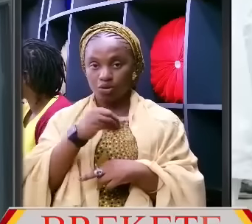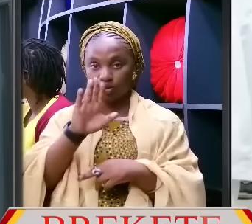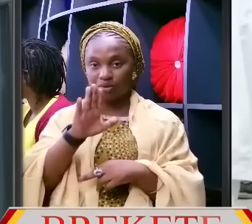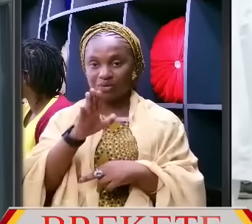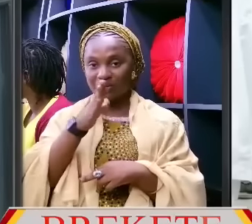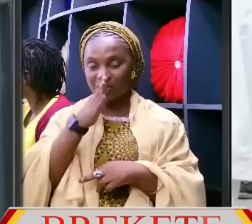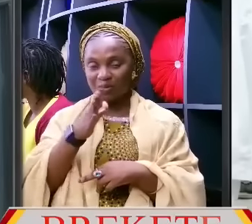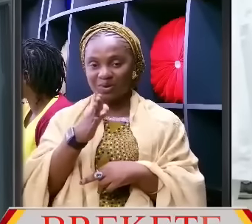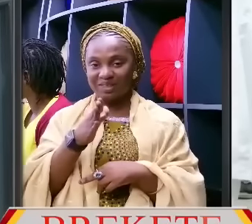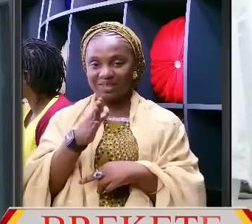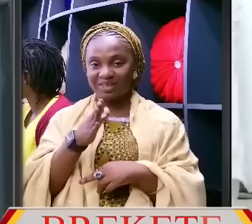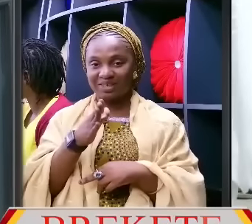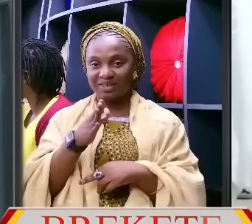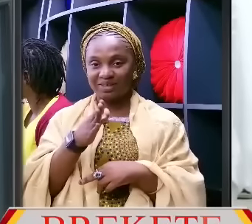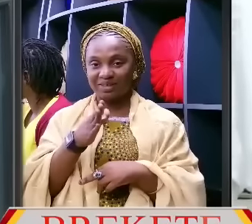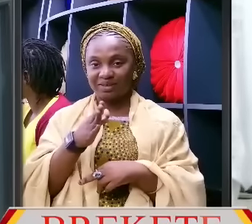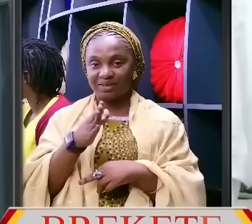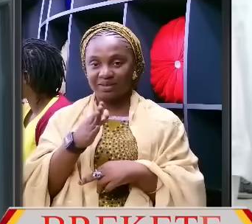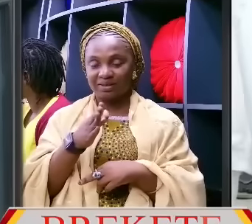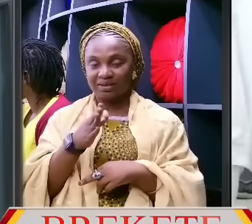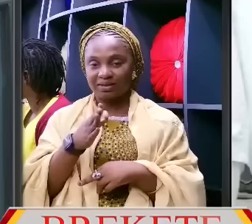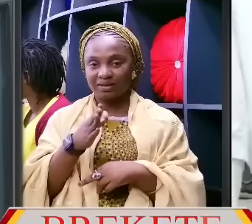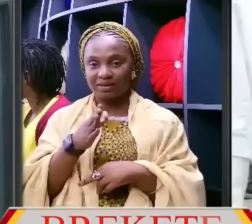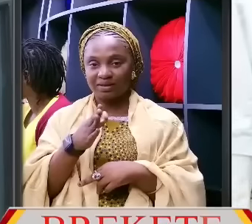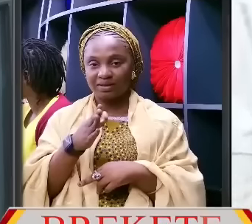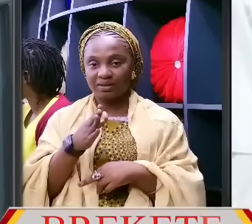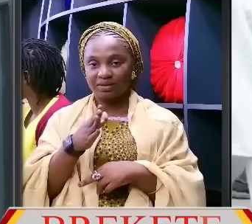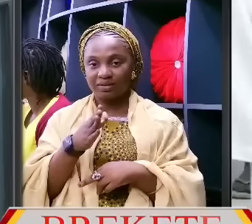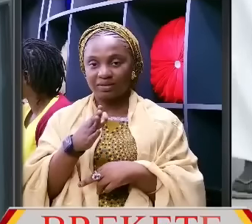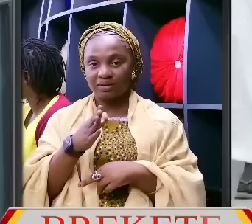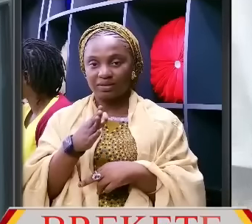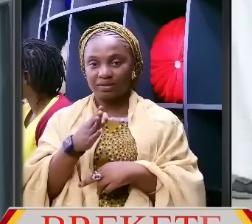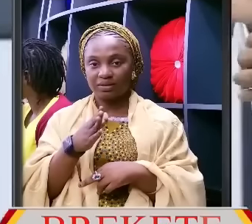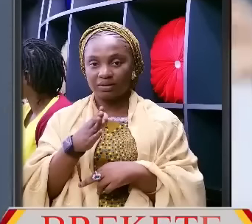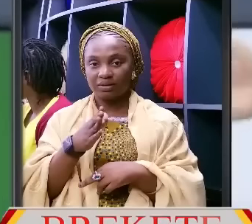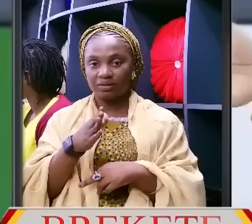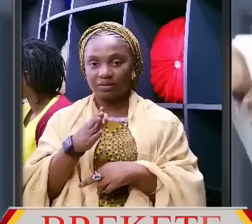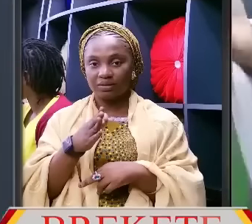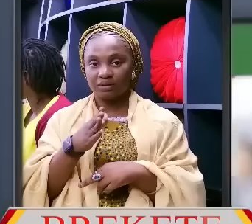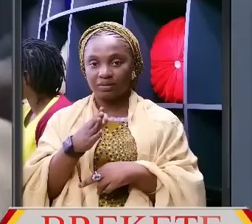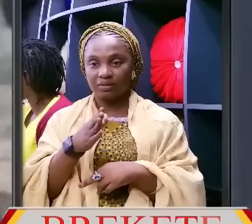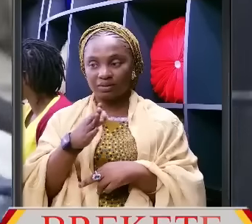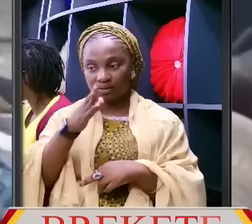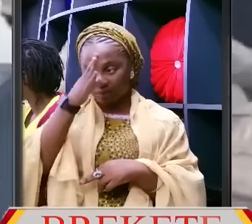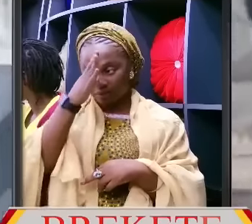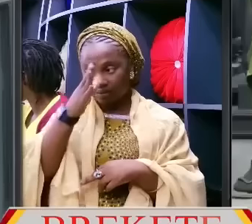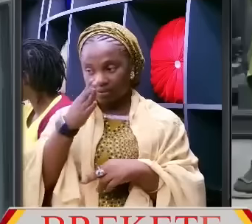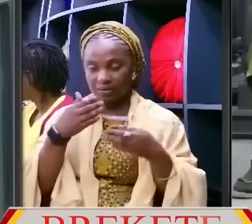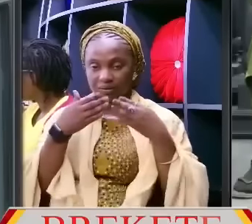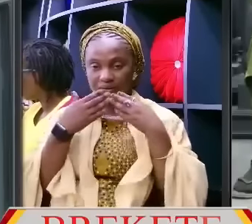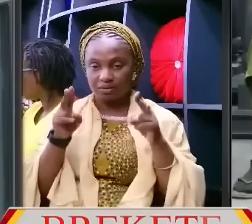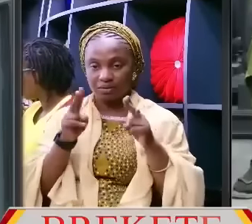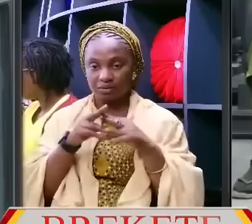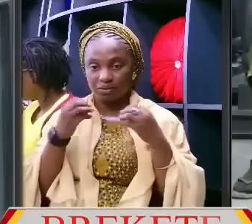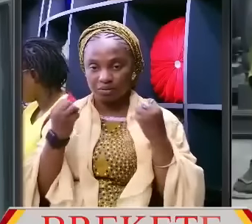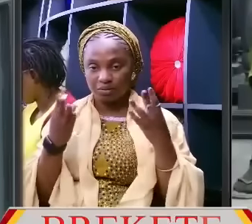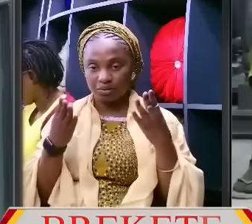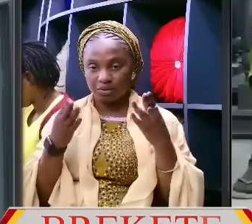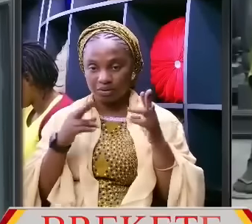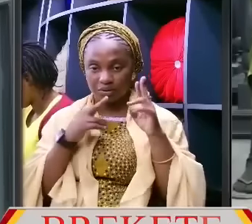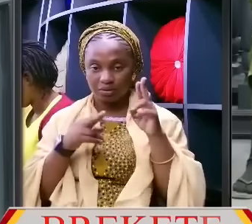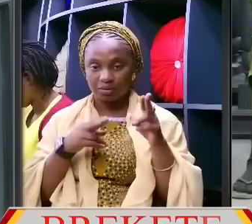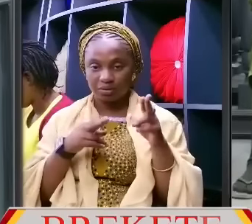go? You hear, sir? Yes, sir. That one is okay. Daddy, sir, thank you very much, sir. Thank